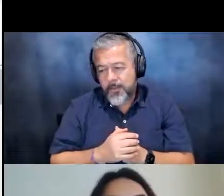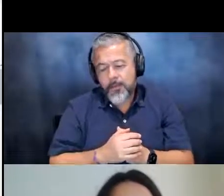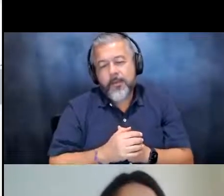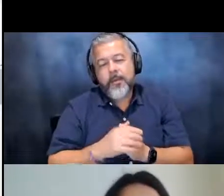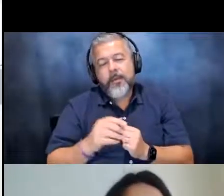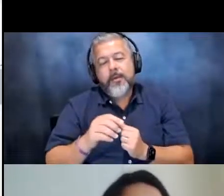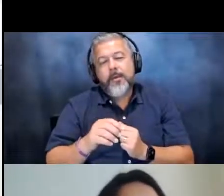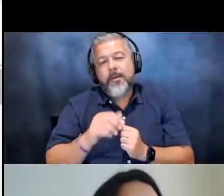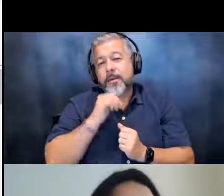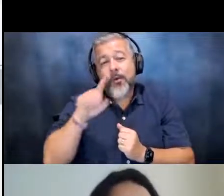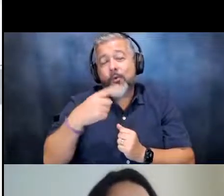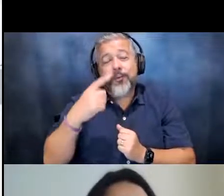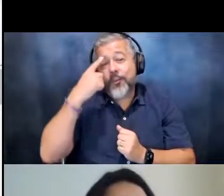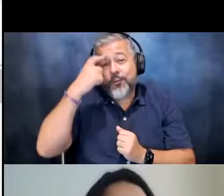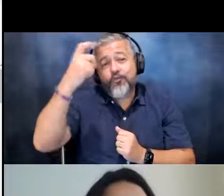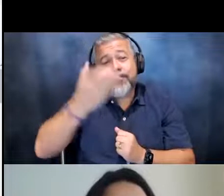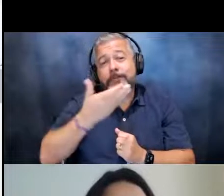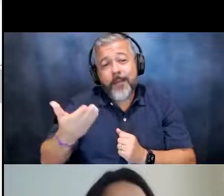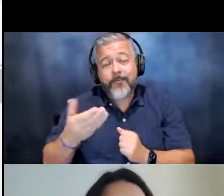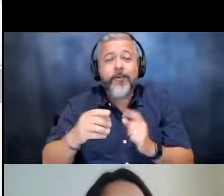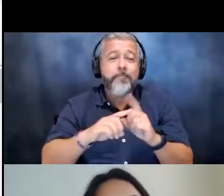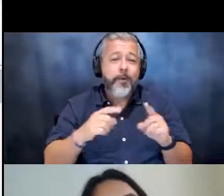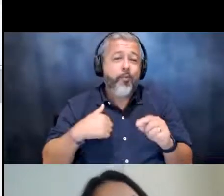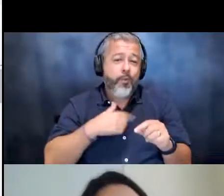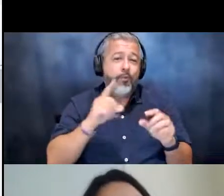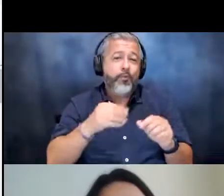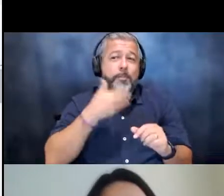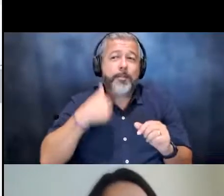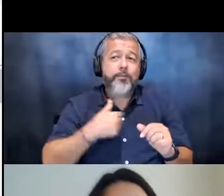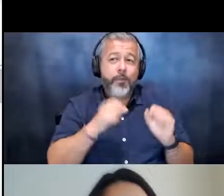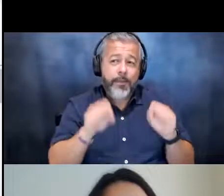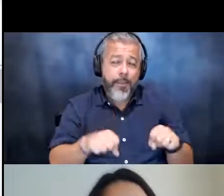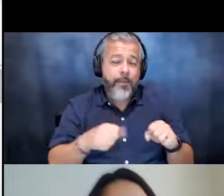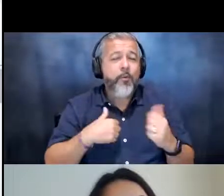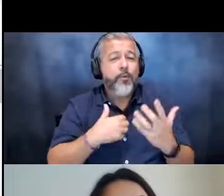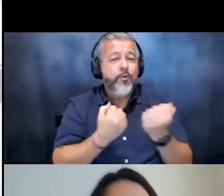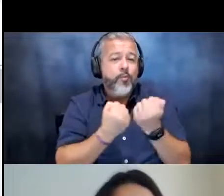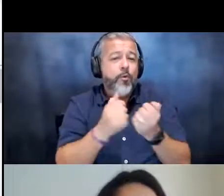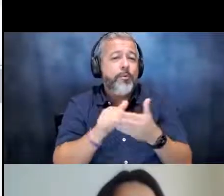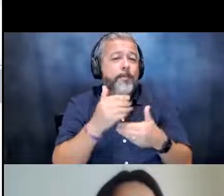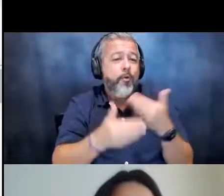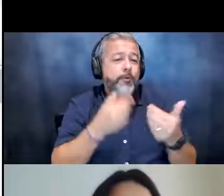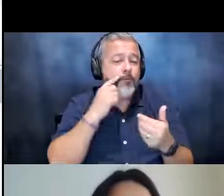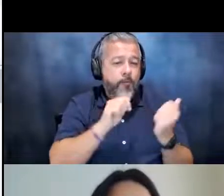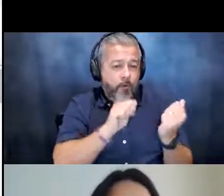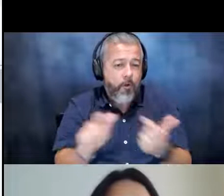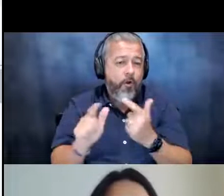the dreamy stuff, we'll get into the weeds as best we can, but we want to support that process for all